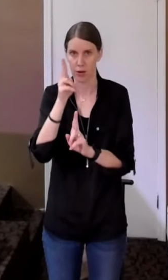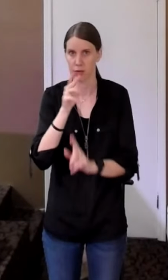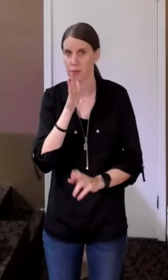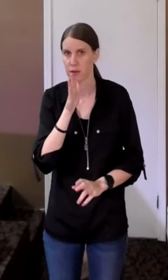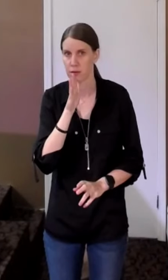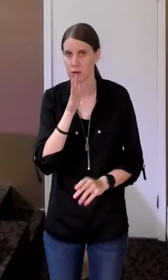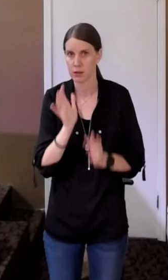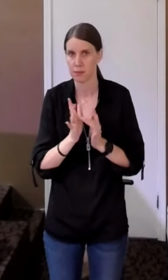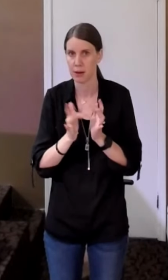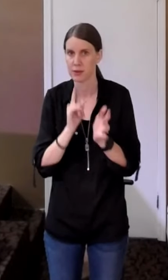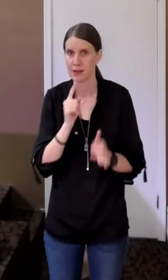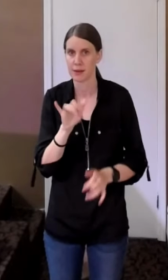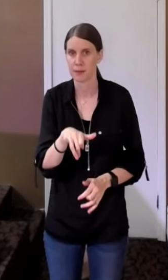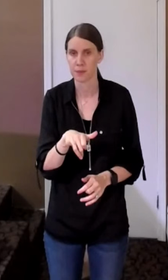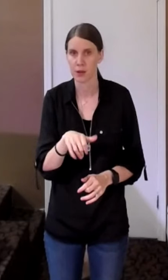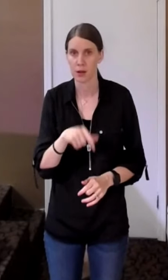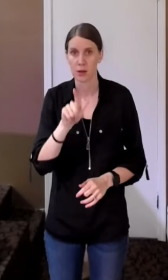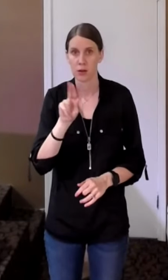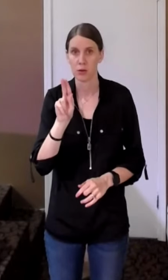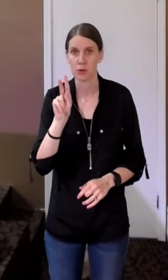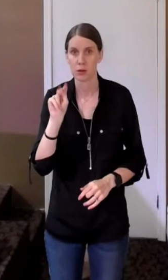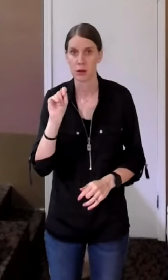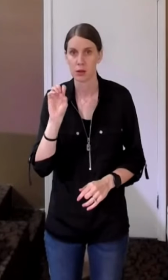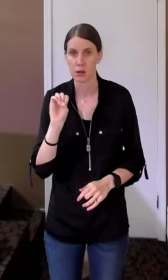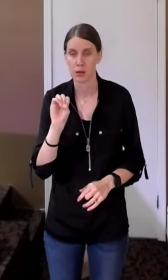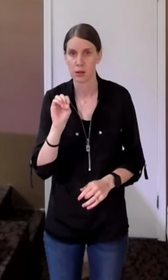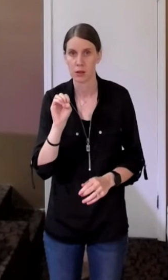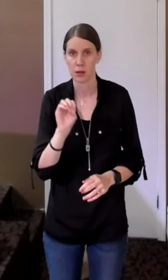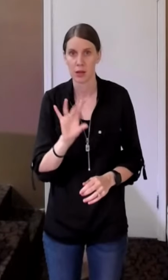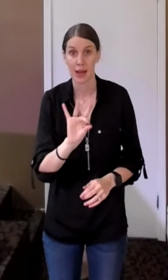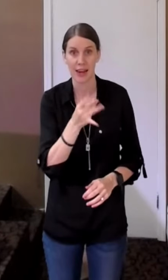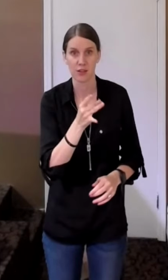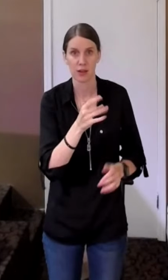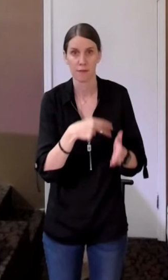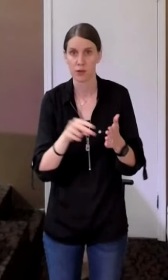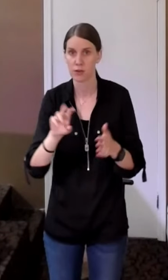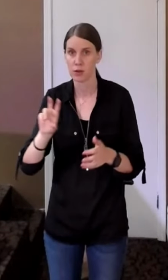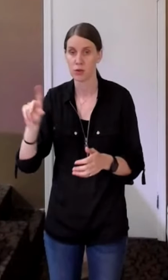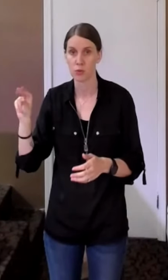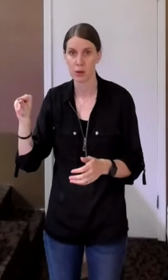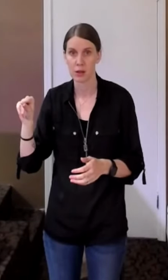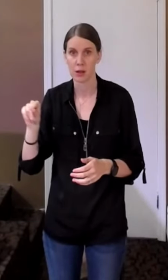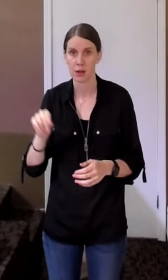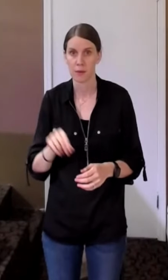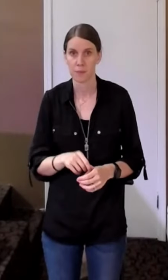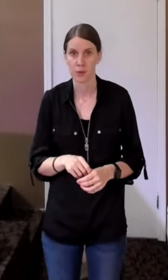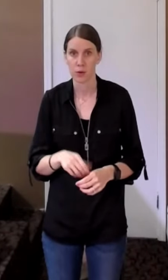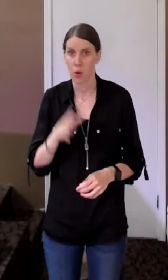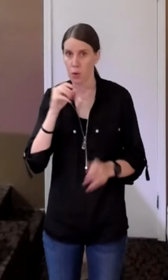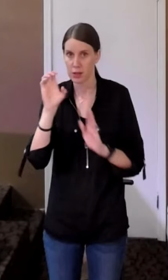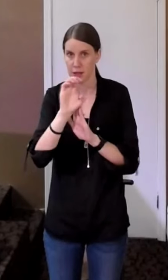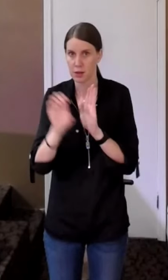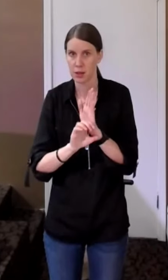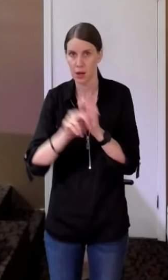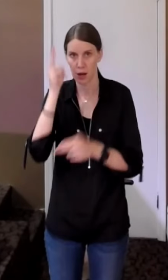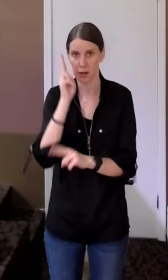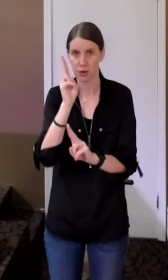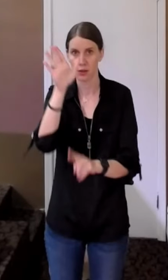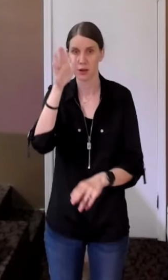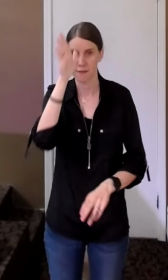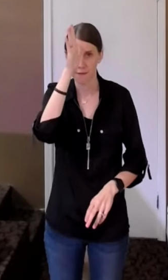that. In Luke 18:20, it says, "Thou knowest the commandments," the Old Testament commandments. He says, "Honor